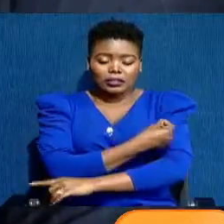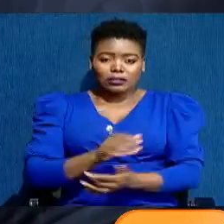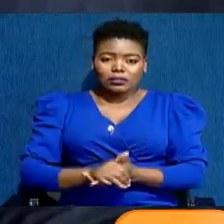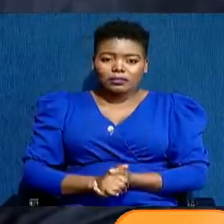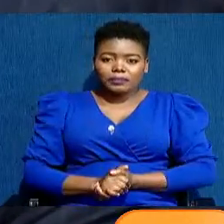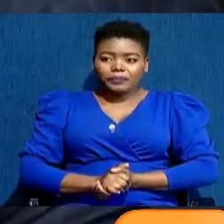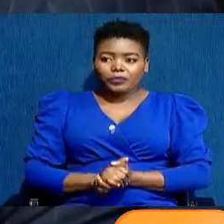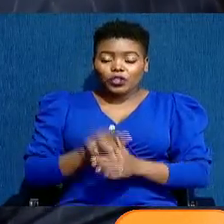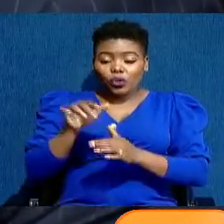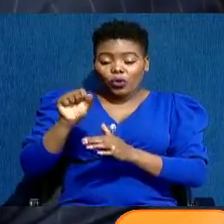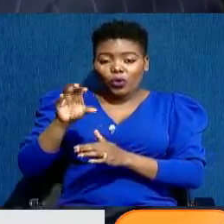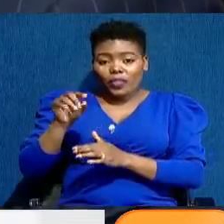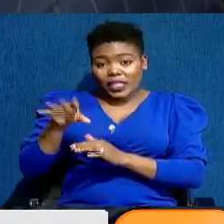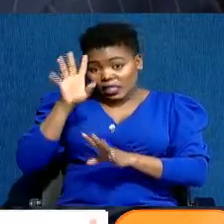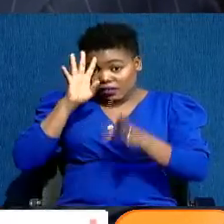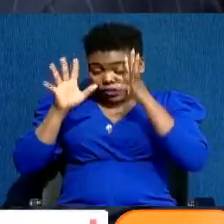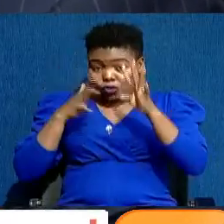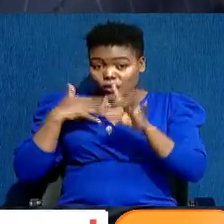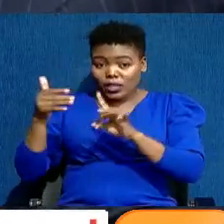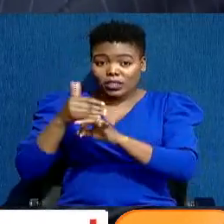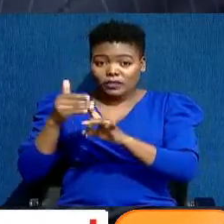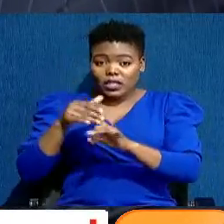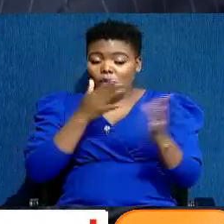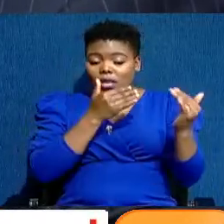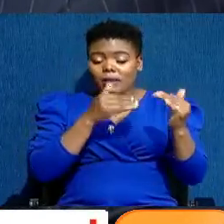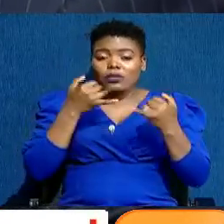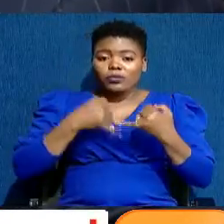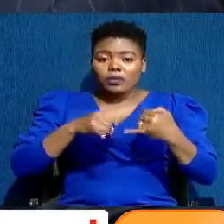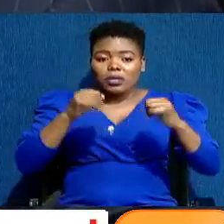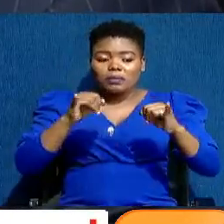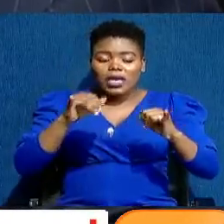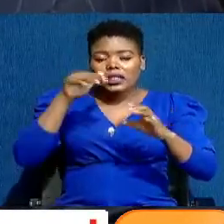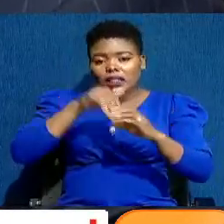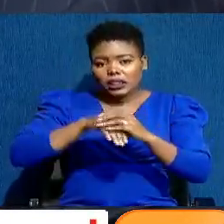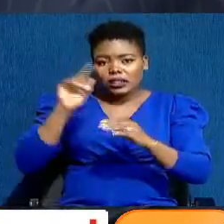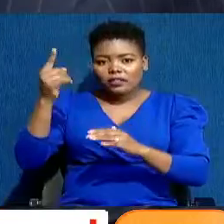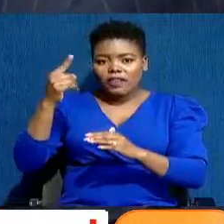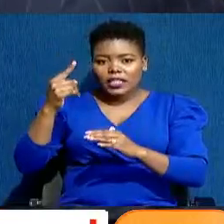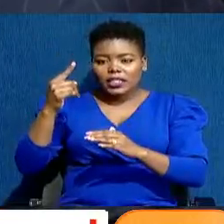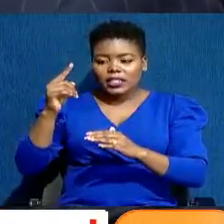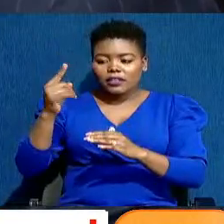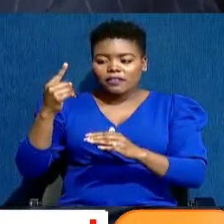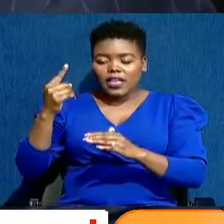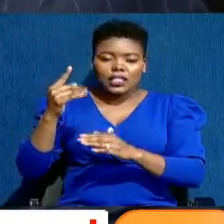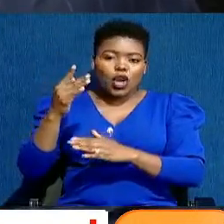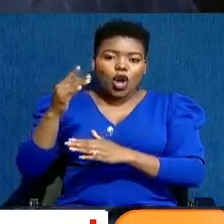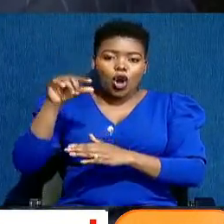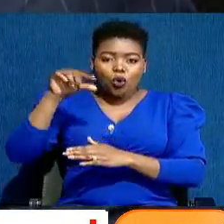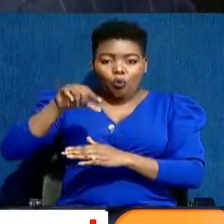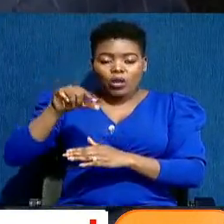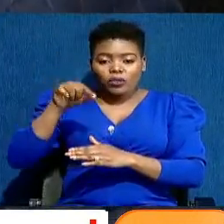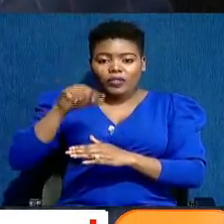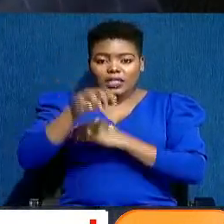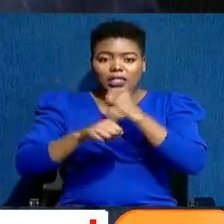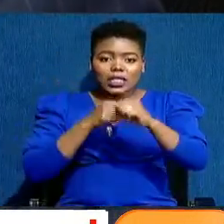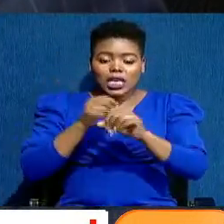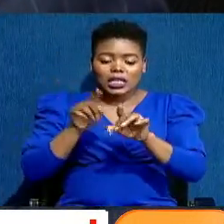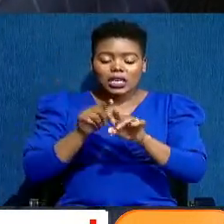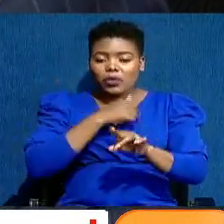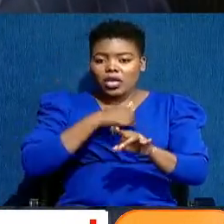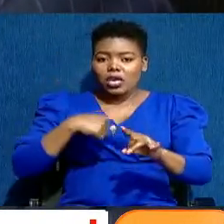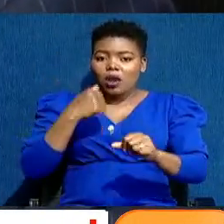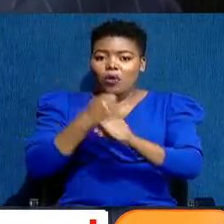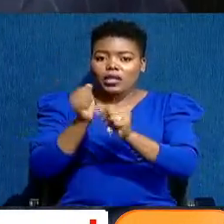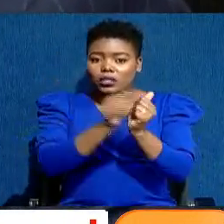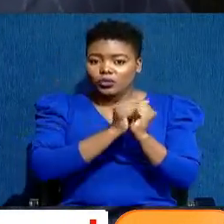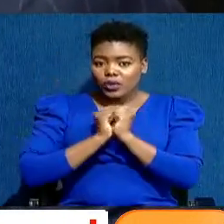this innovation, and we expect to roll out in the first quarter of 2026. We are working with